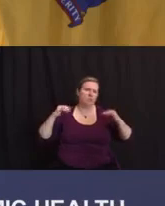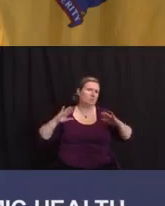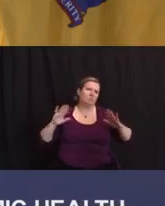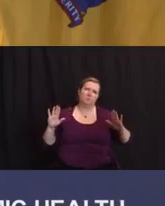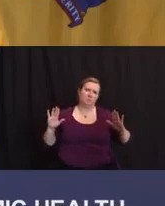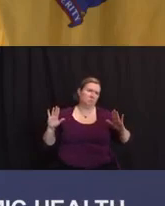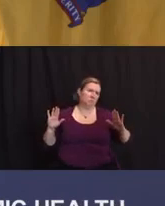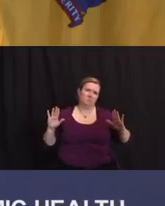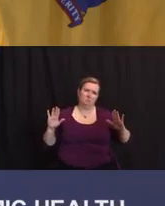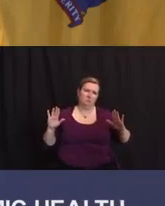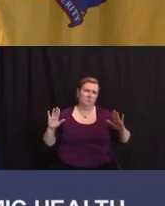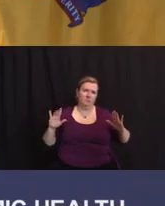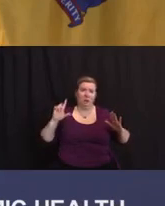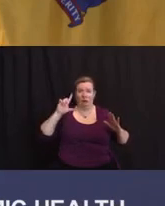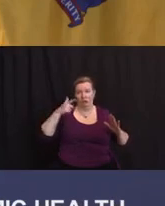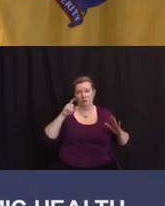the